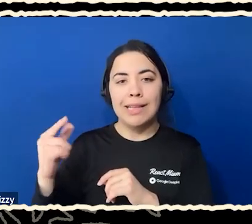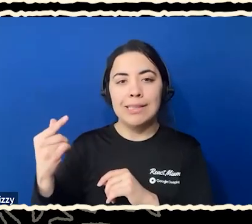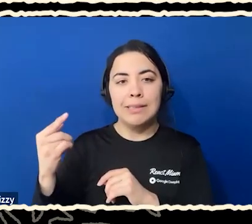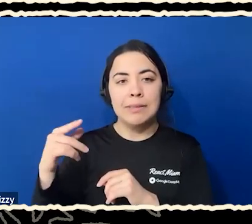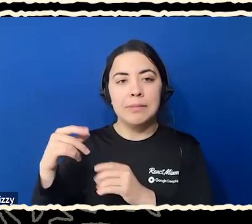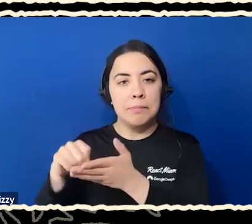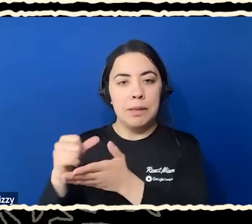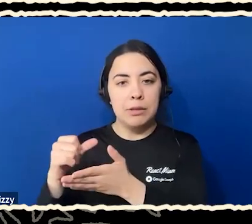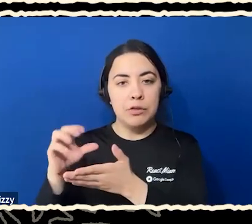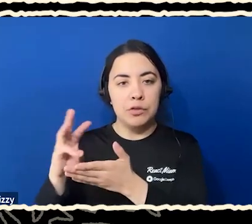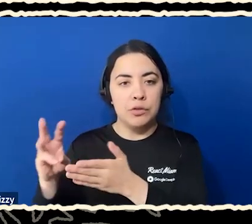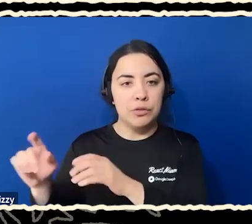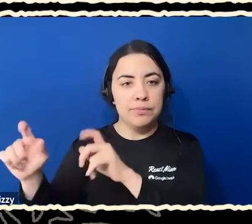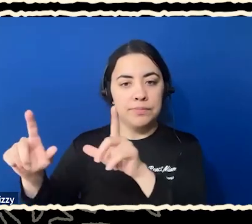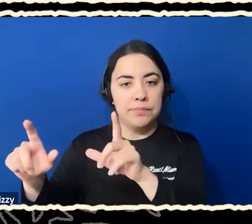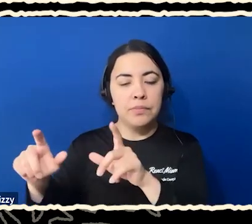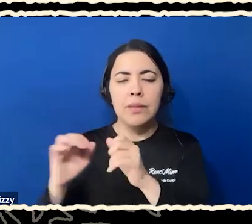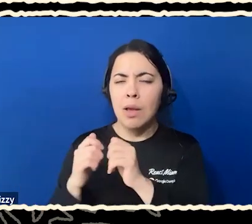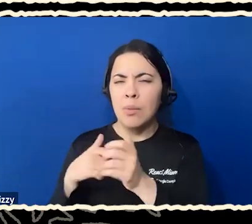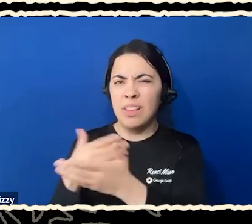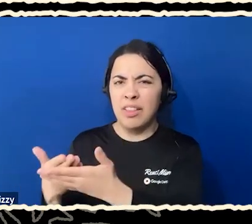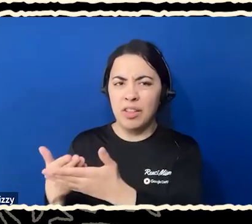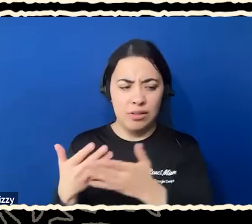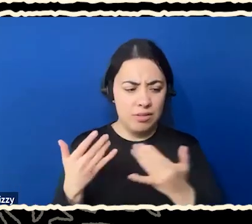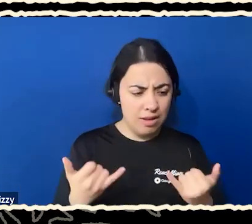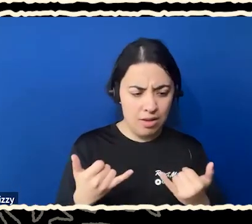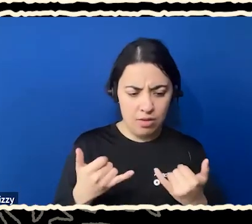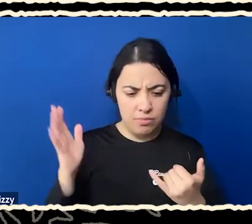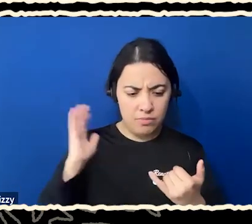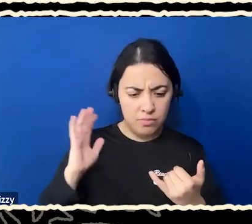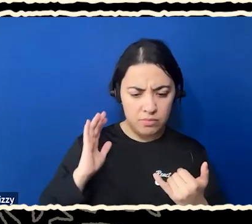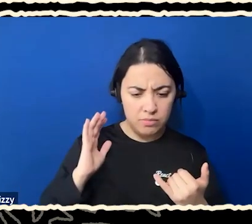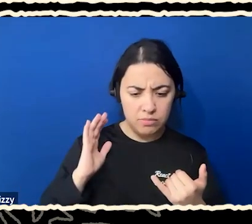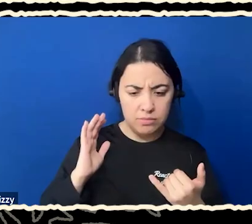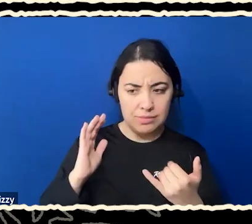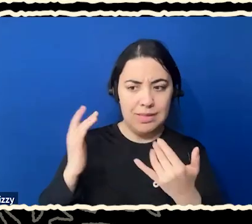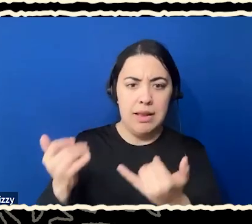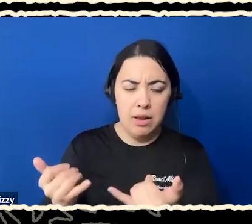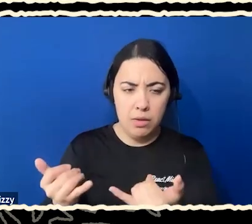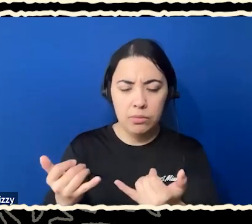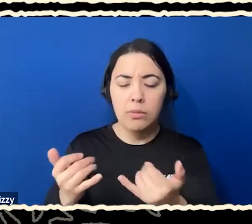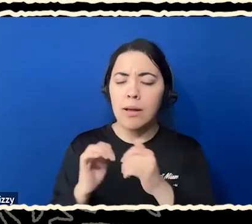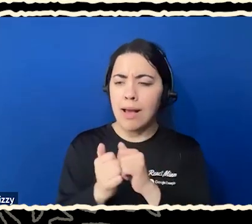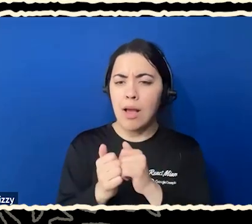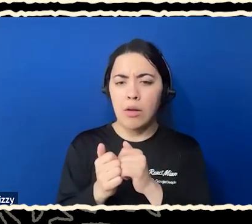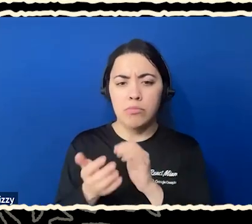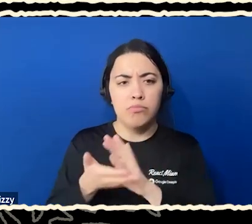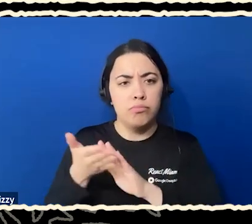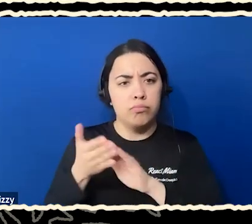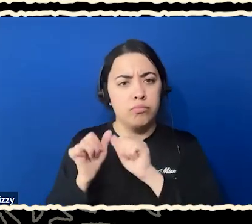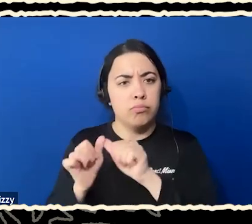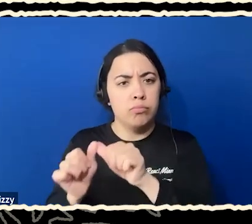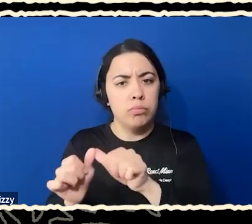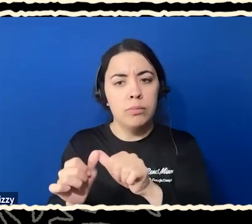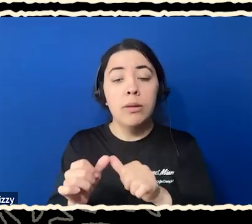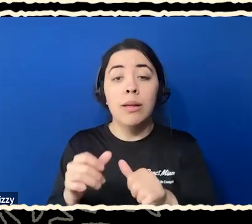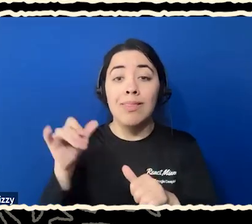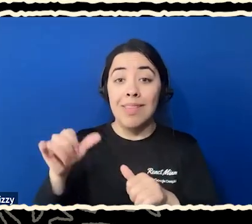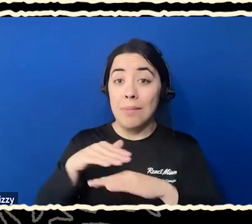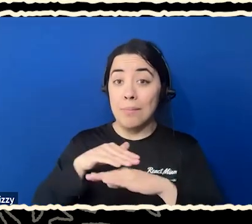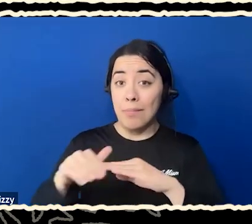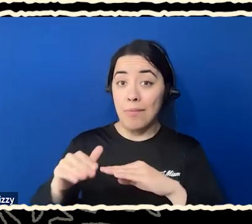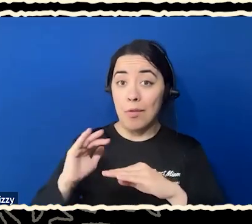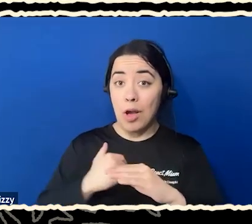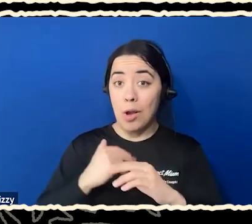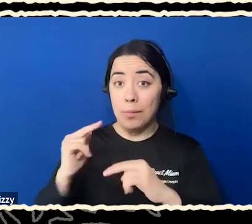And the way we got there, and we still make it work today, is by treating the platform and how